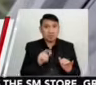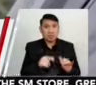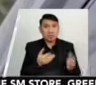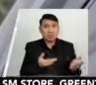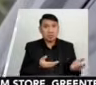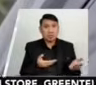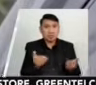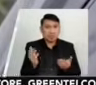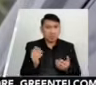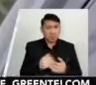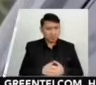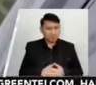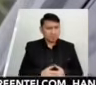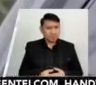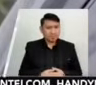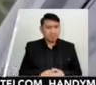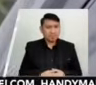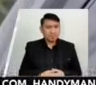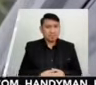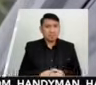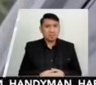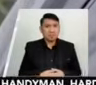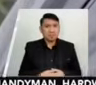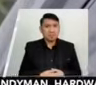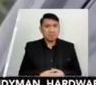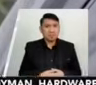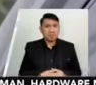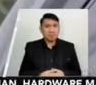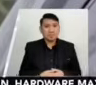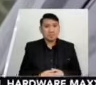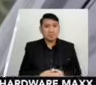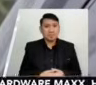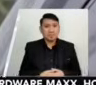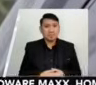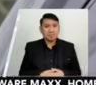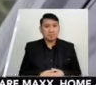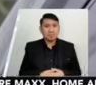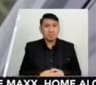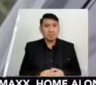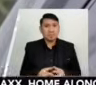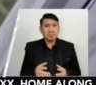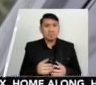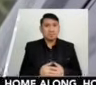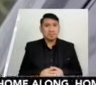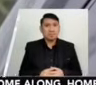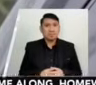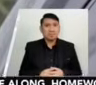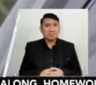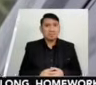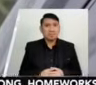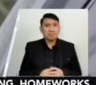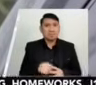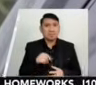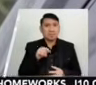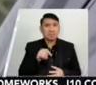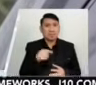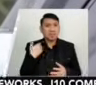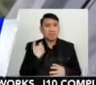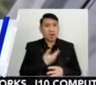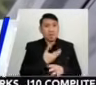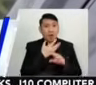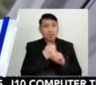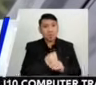back basically into the earth and become part of earth. This is the normal tradition. My brother,